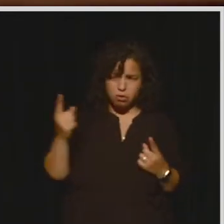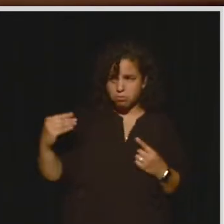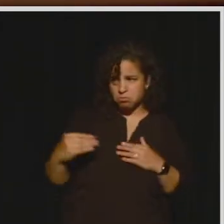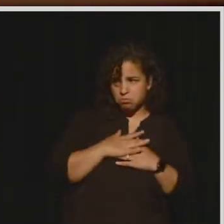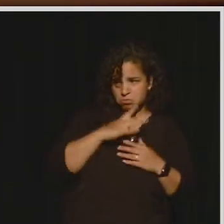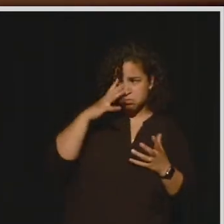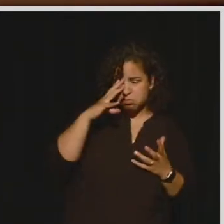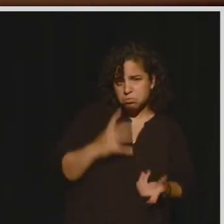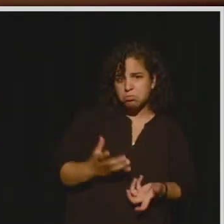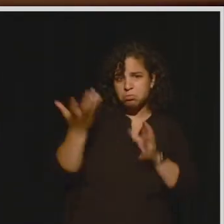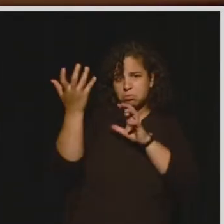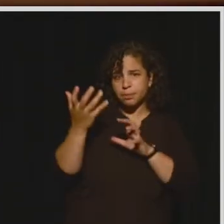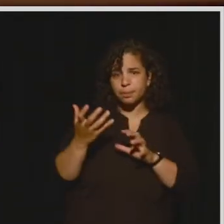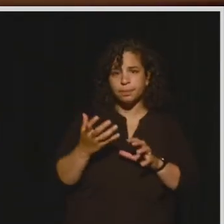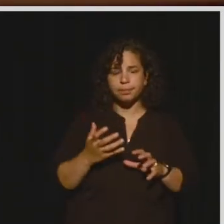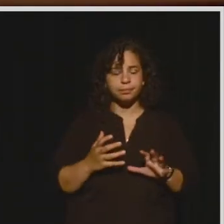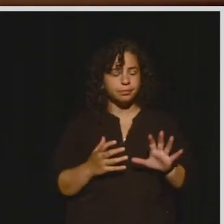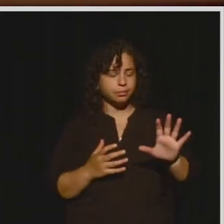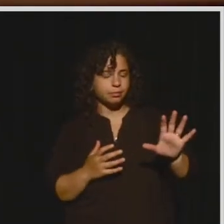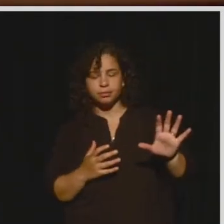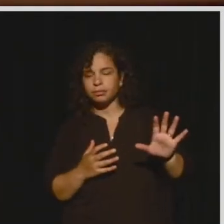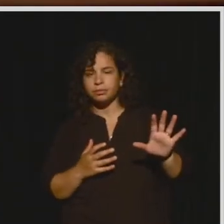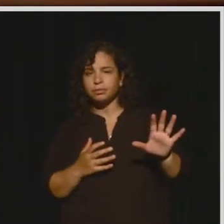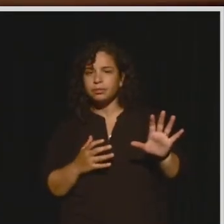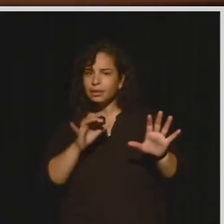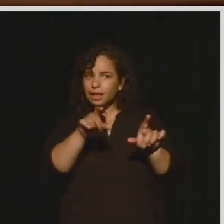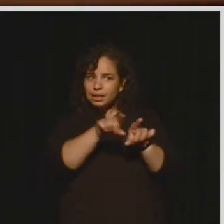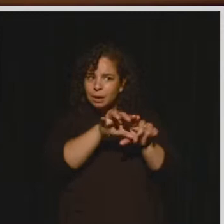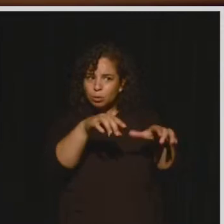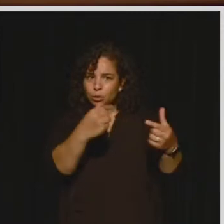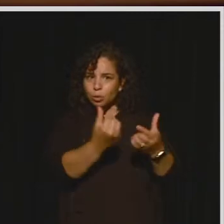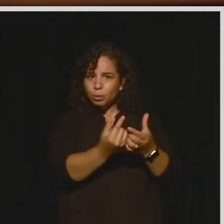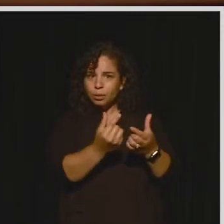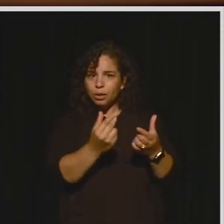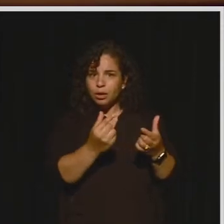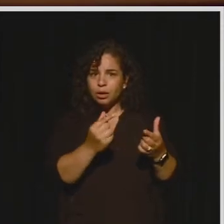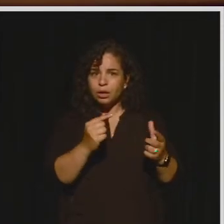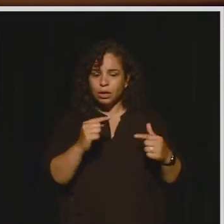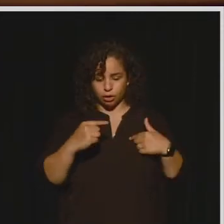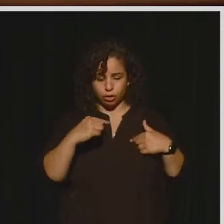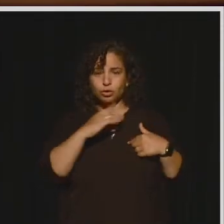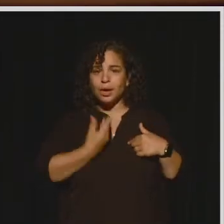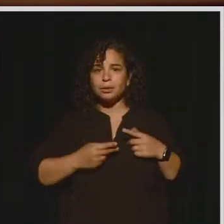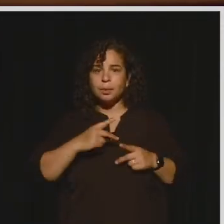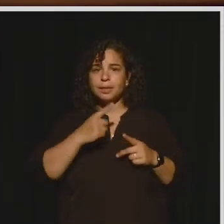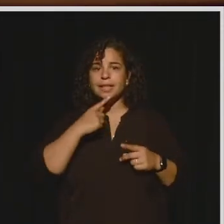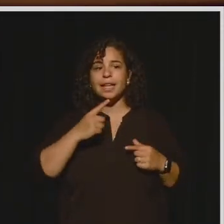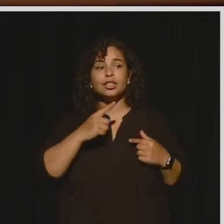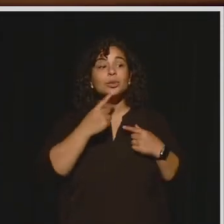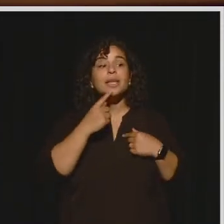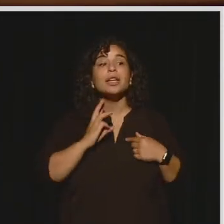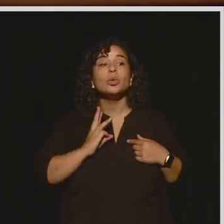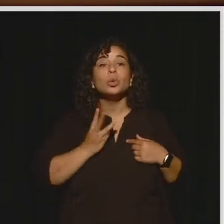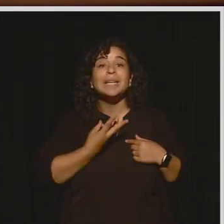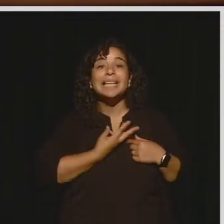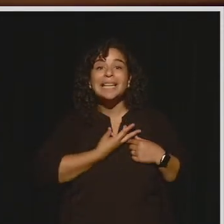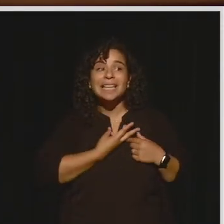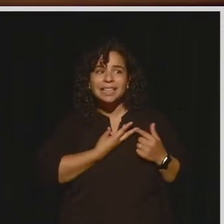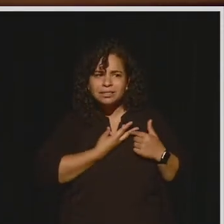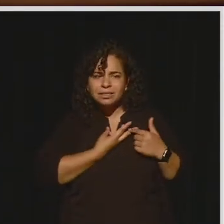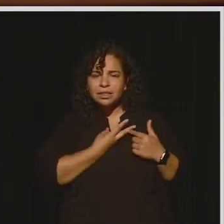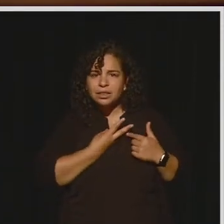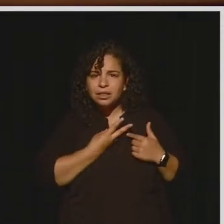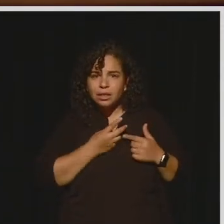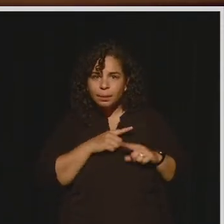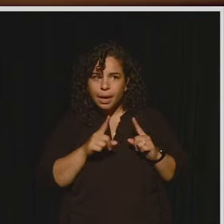in there, trans people are saying, wait a minute, we are part of the our. When you say we and don't include us,